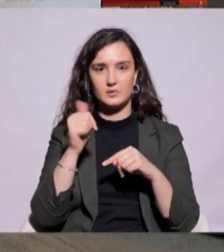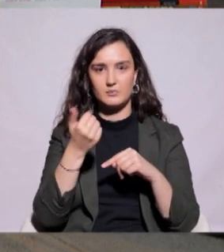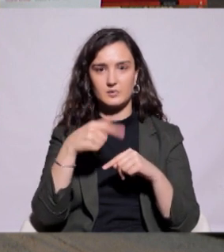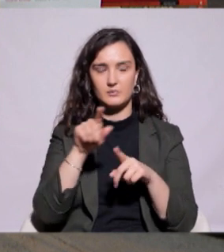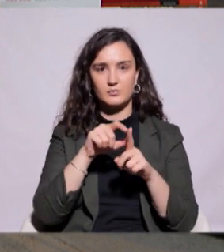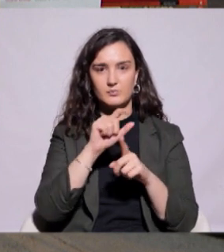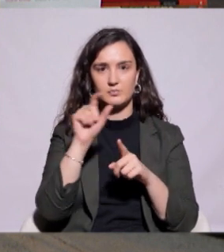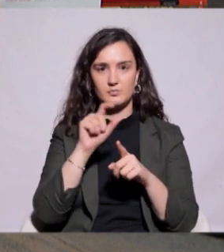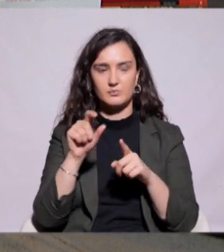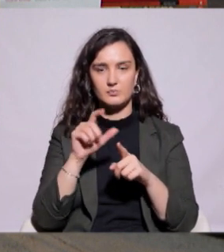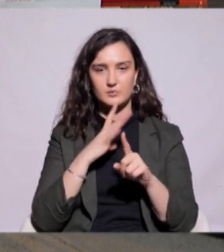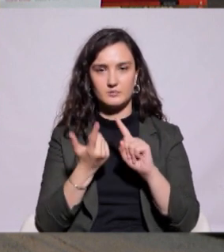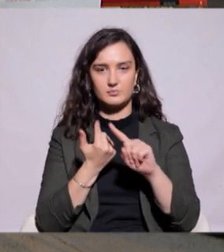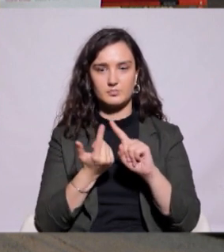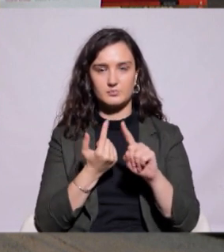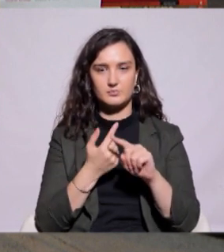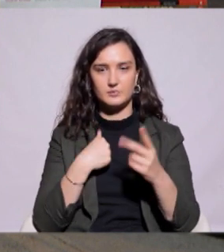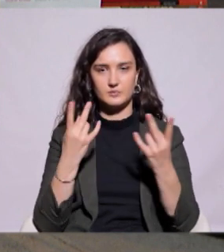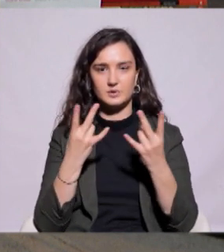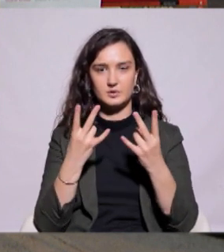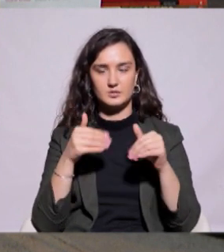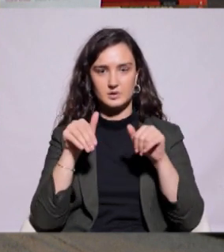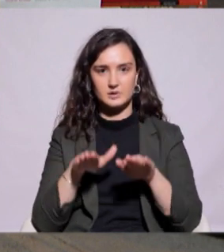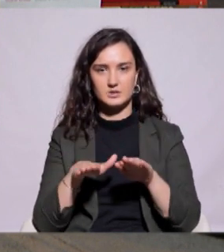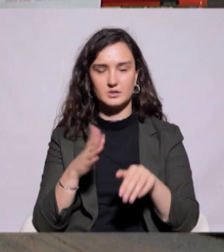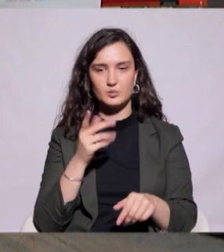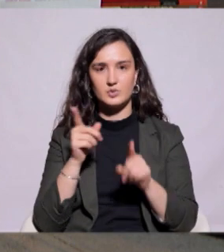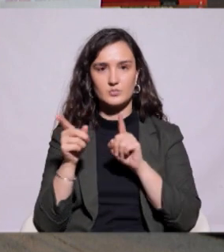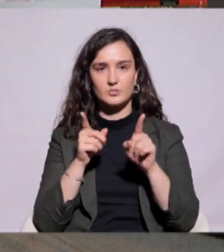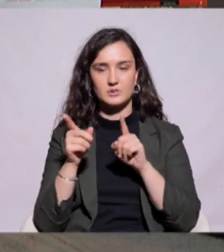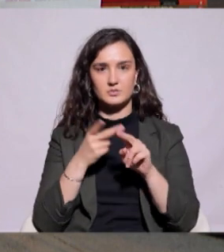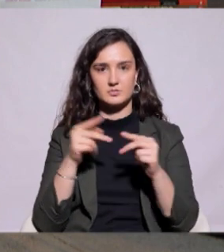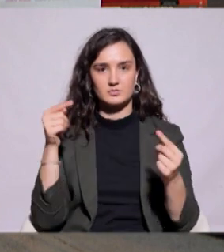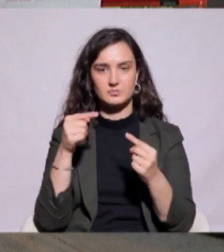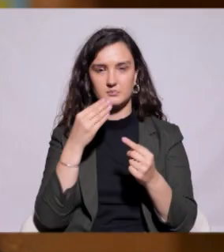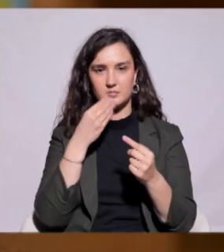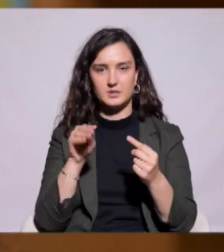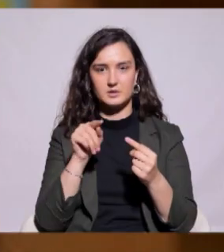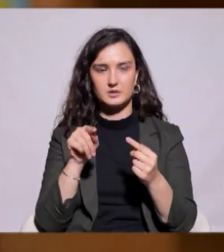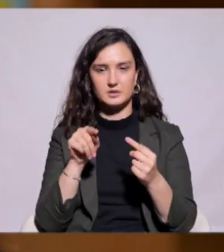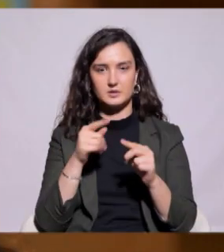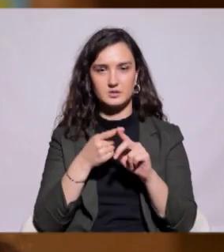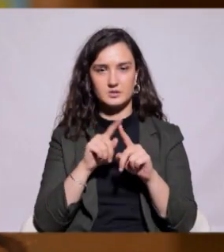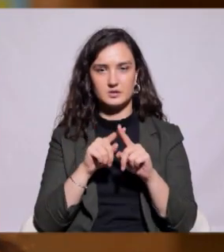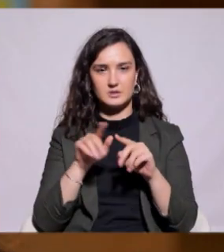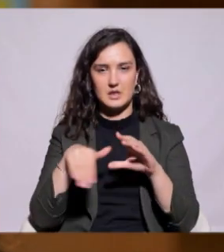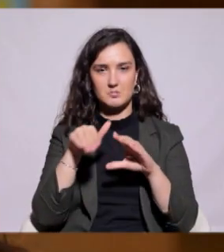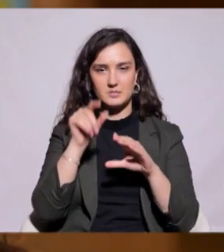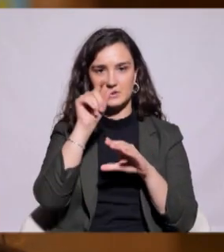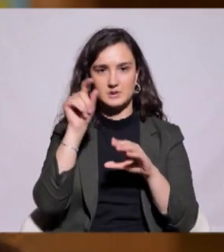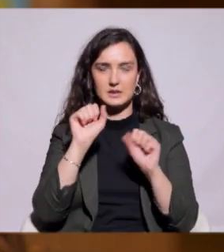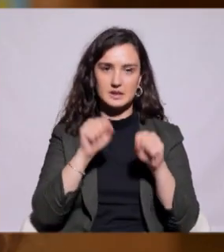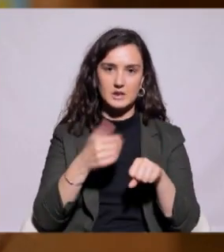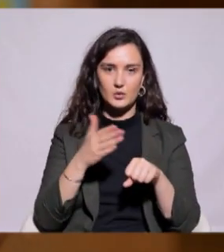the words were taken out. We need to decide which one fits the best to the empty spots,